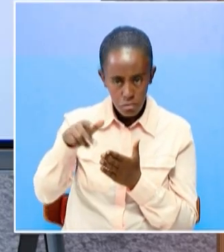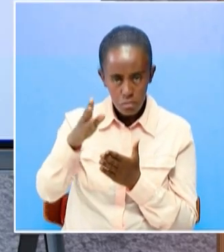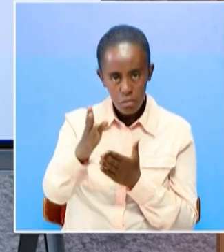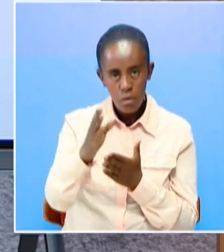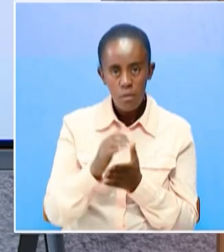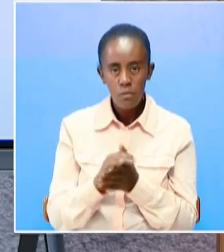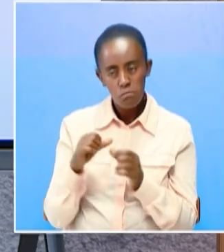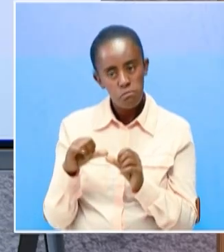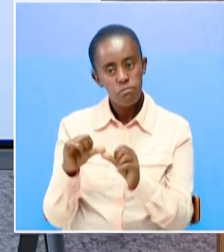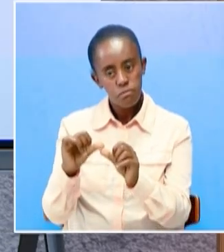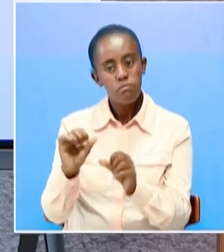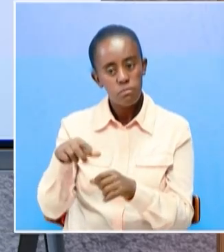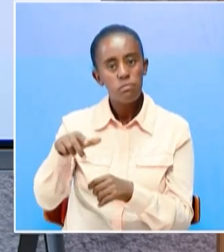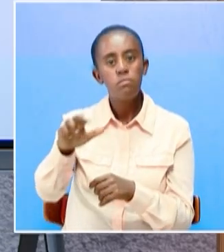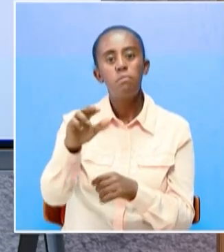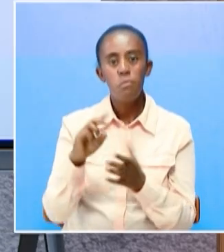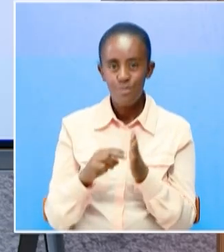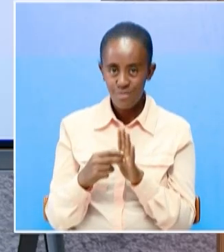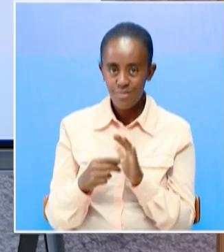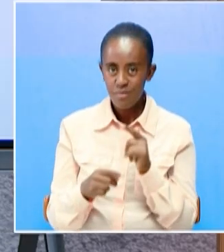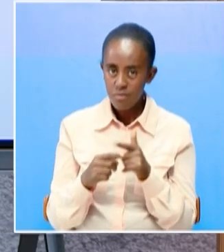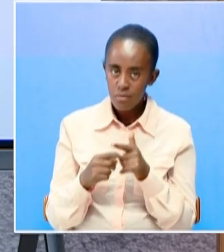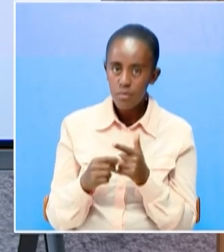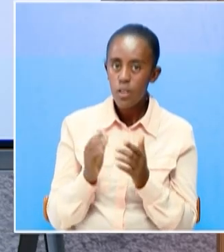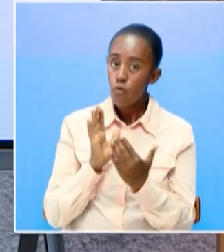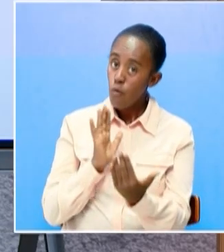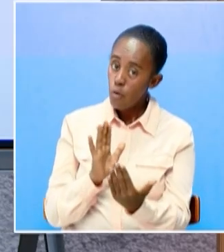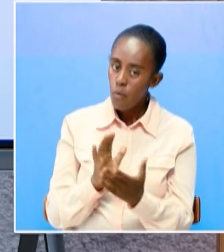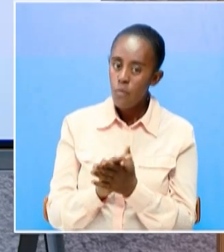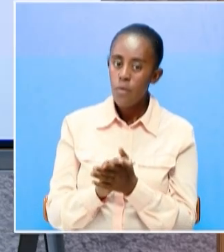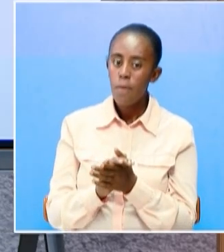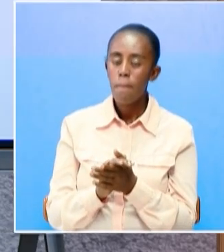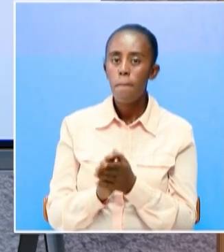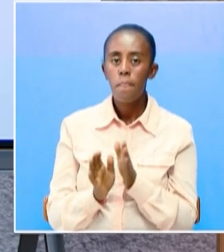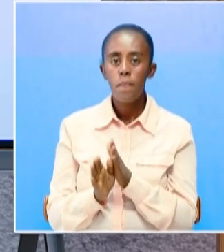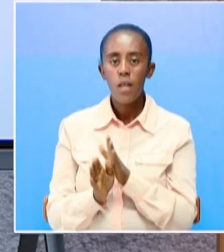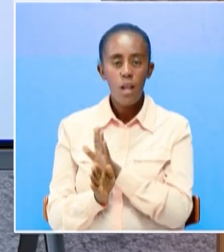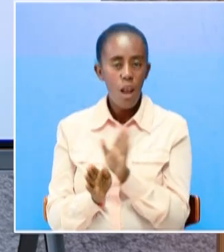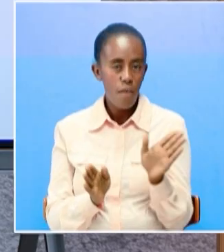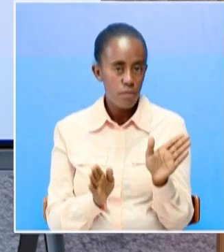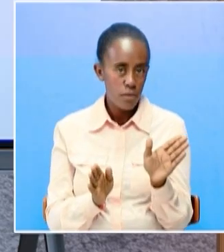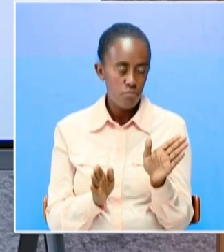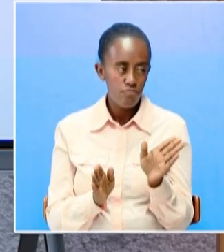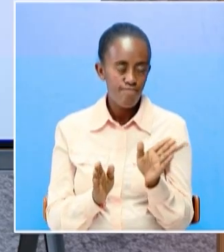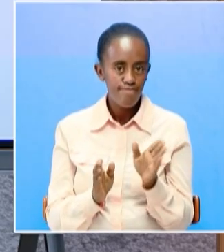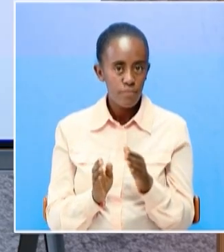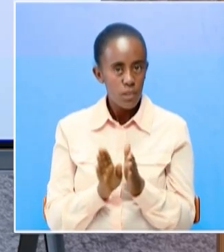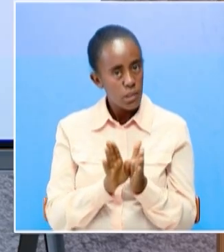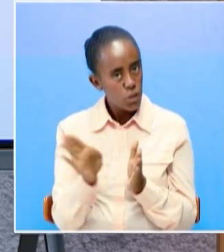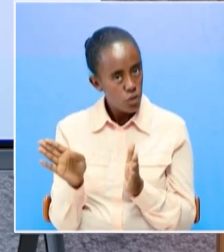means continue, you're going. Then maybe you can get in front of you. Turn left. Turn